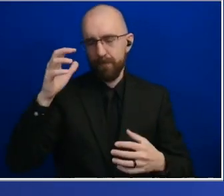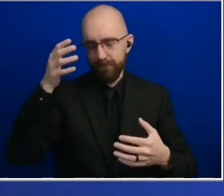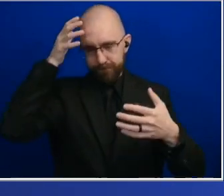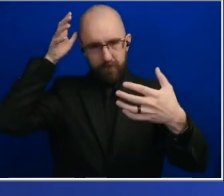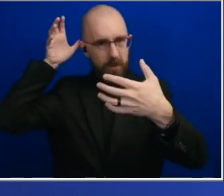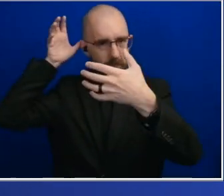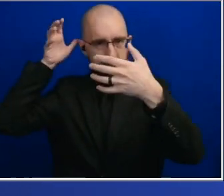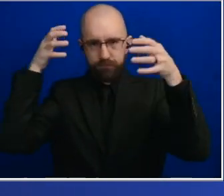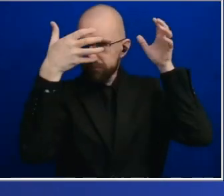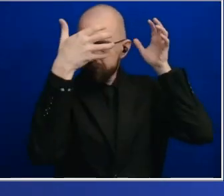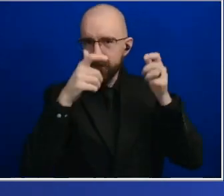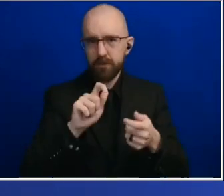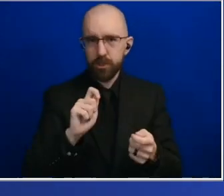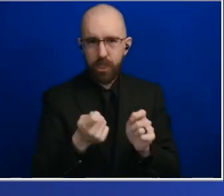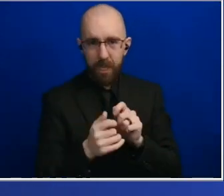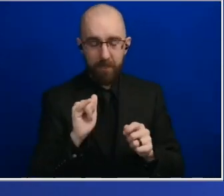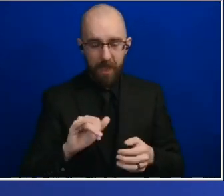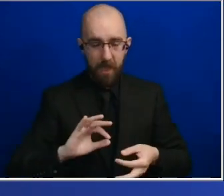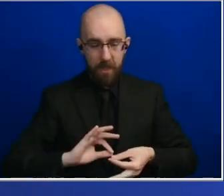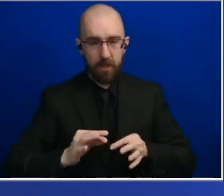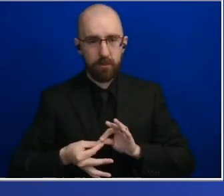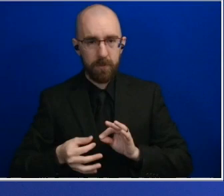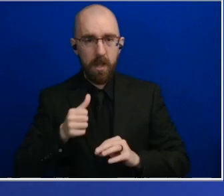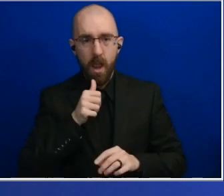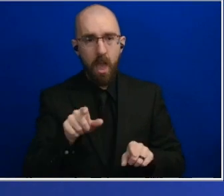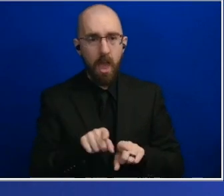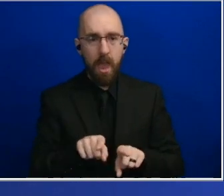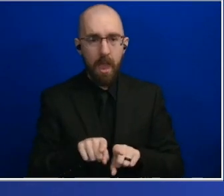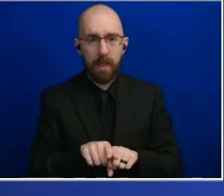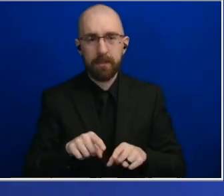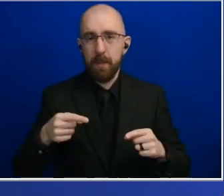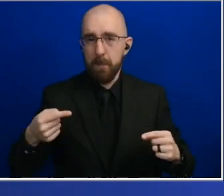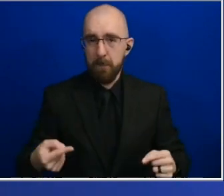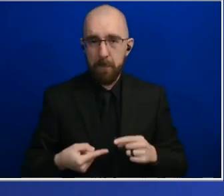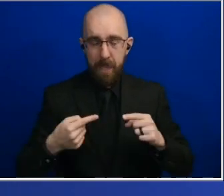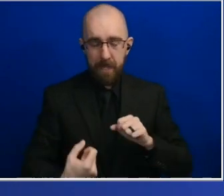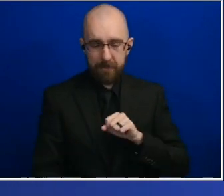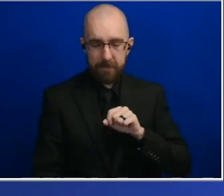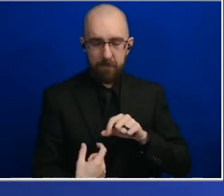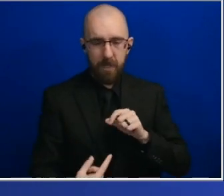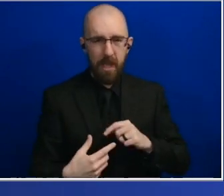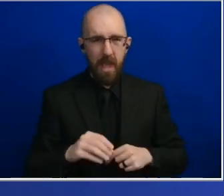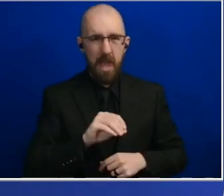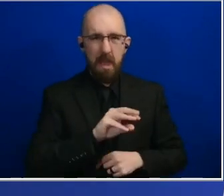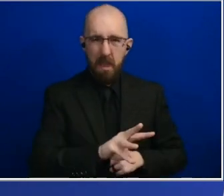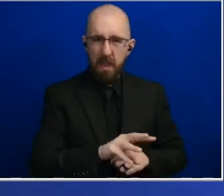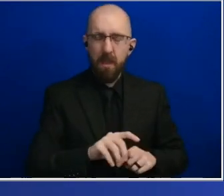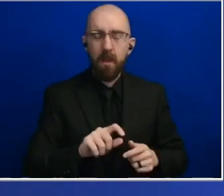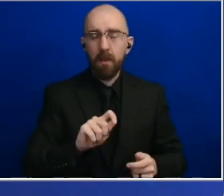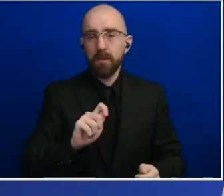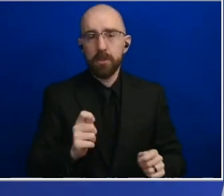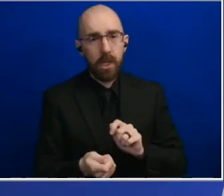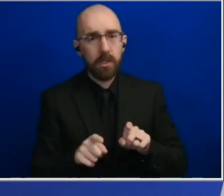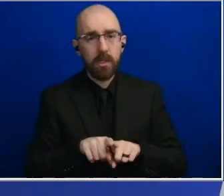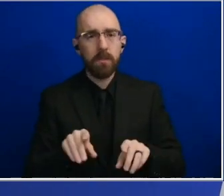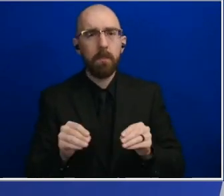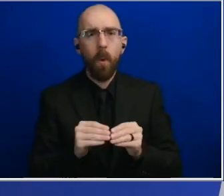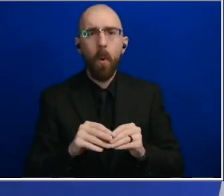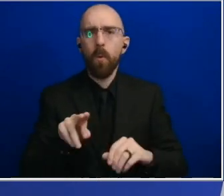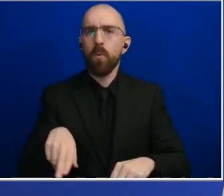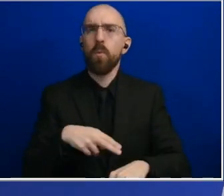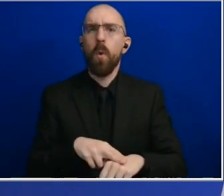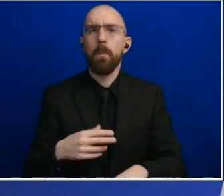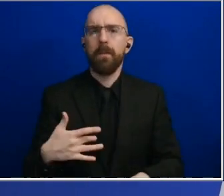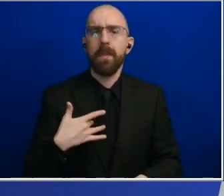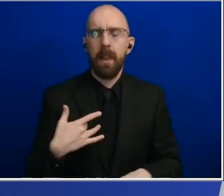as a noxious or painful stimuli, but rather as a more normal sensation. And